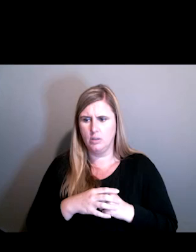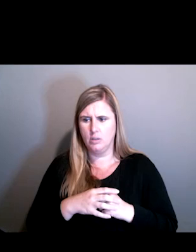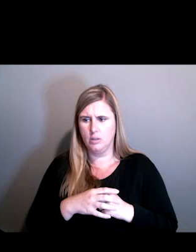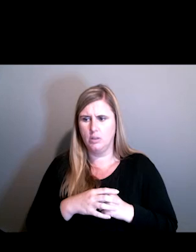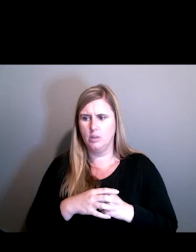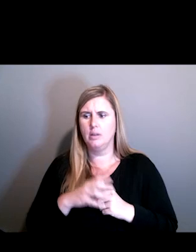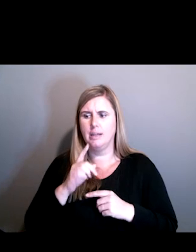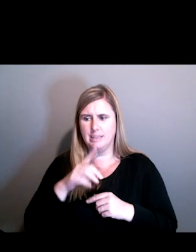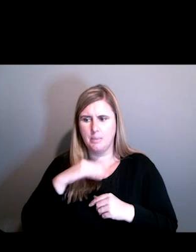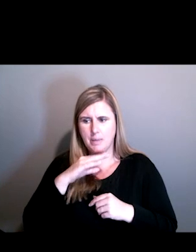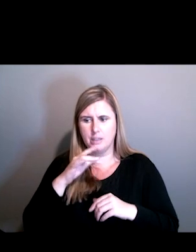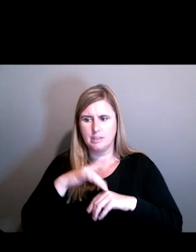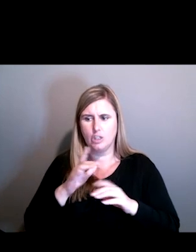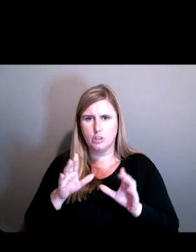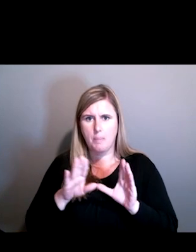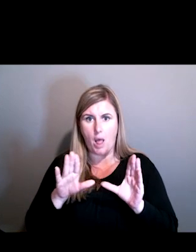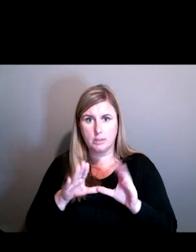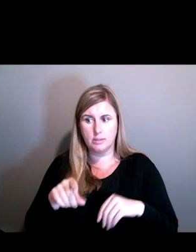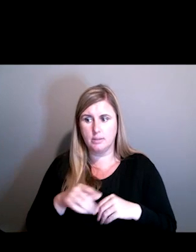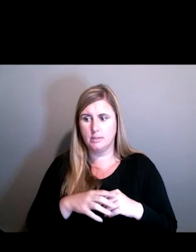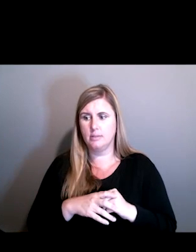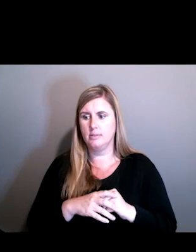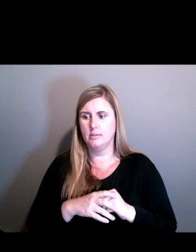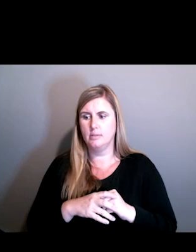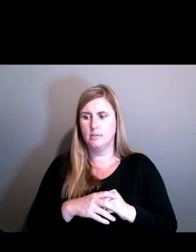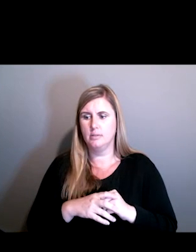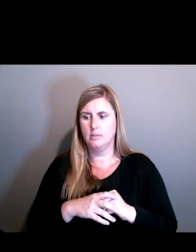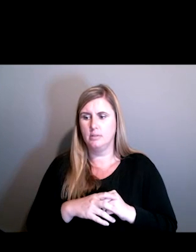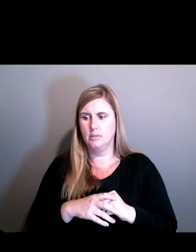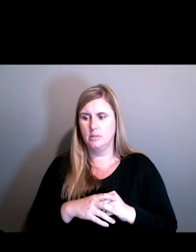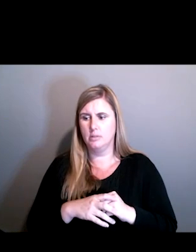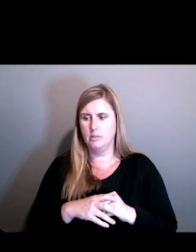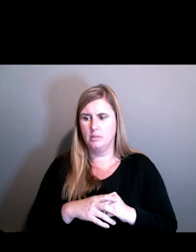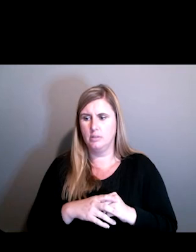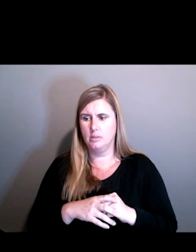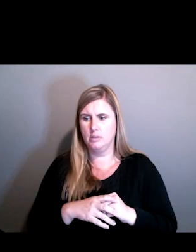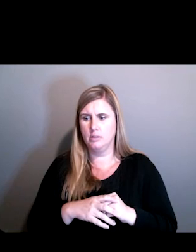What is this one? It is a pig. And touch the blocks.